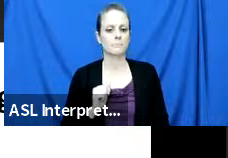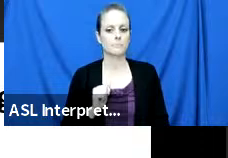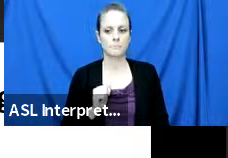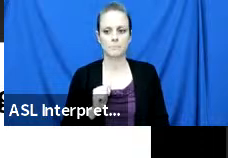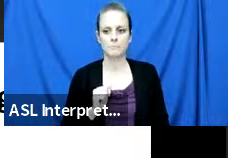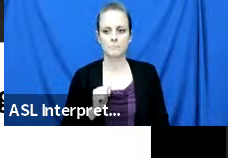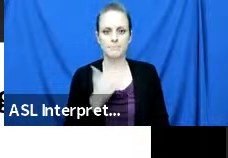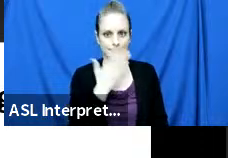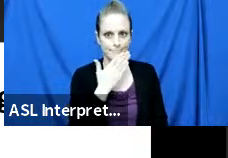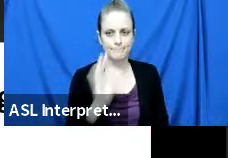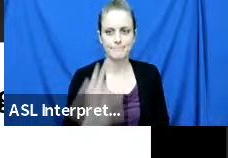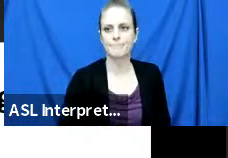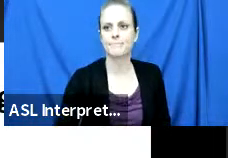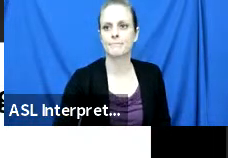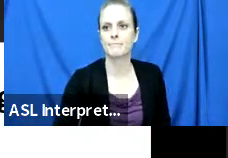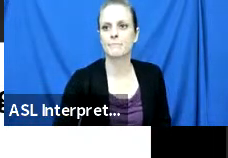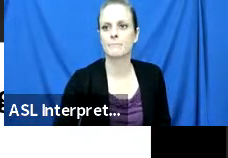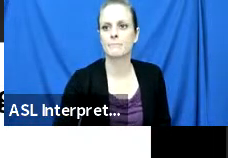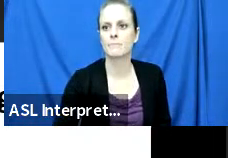Thanks.